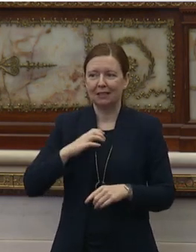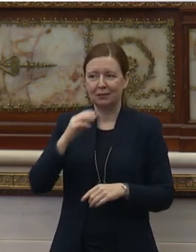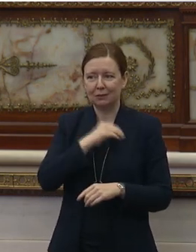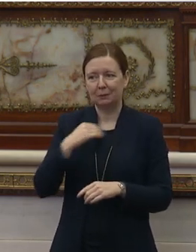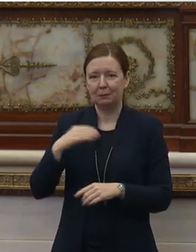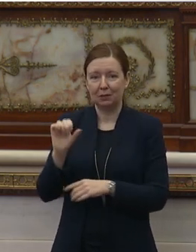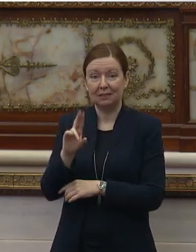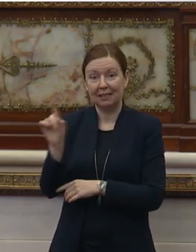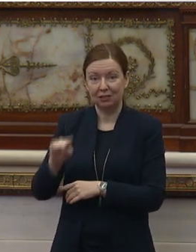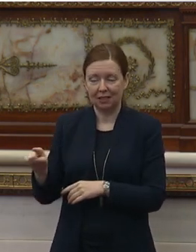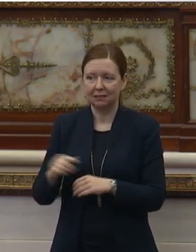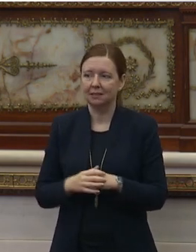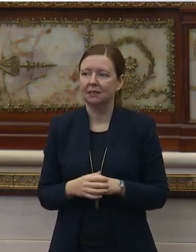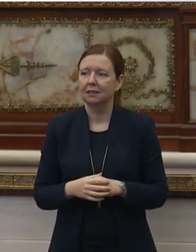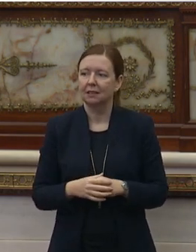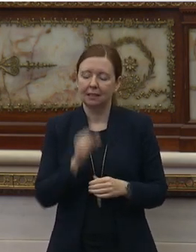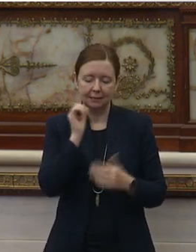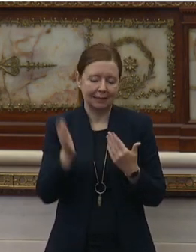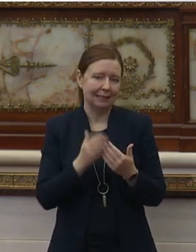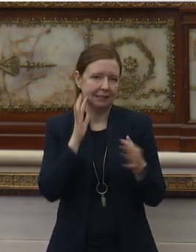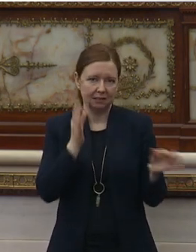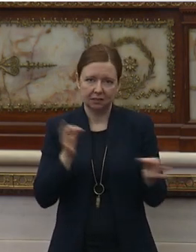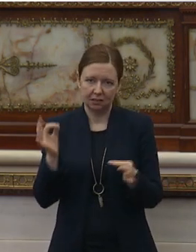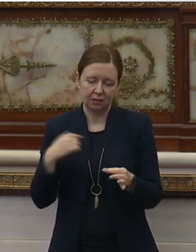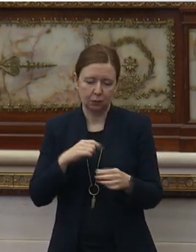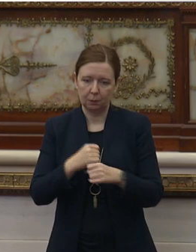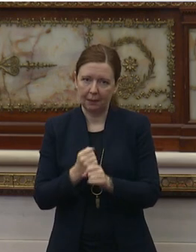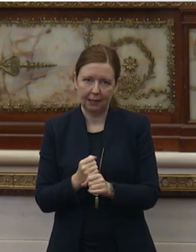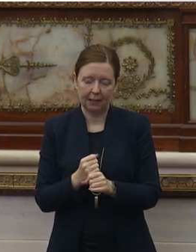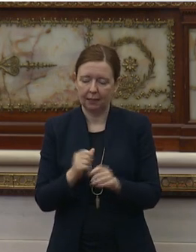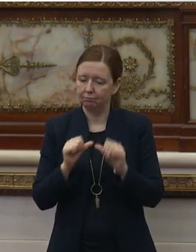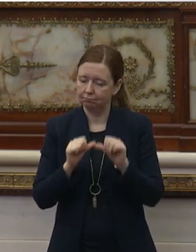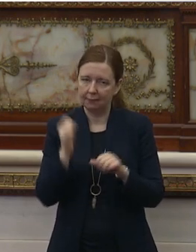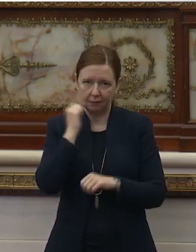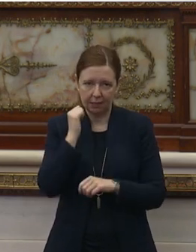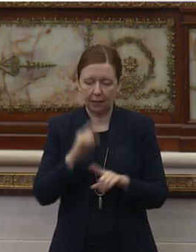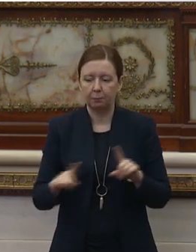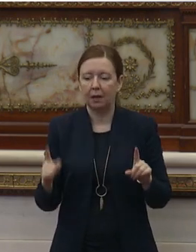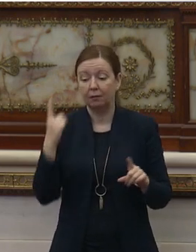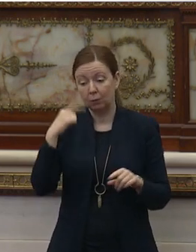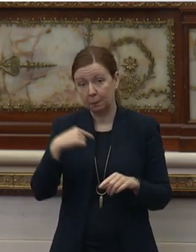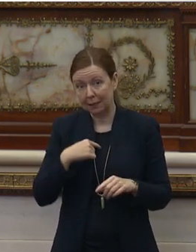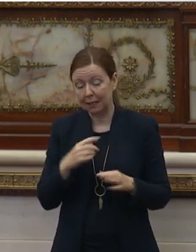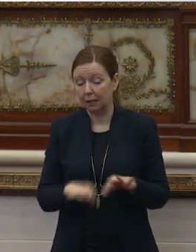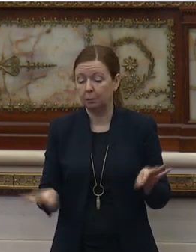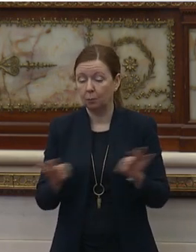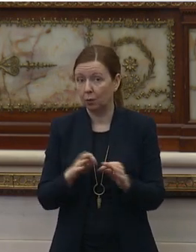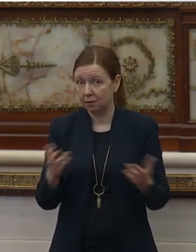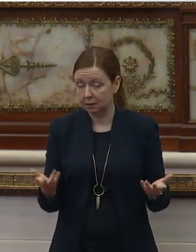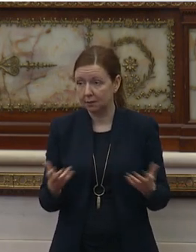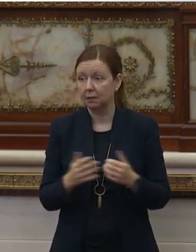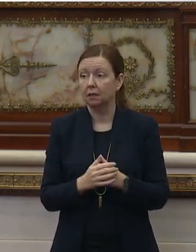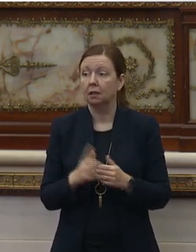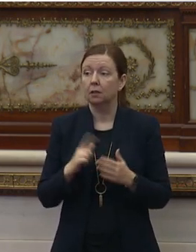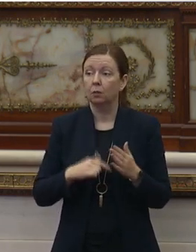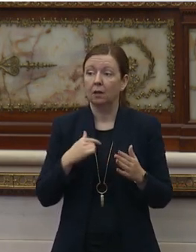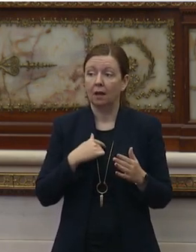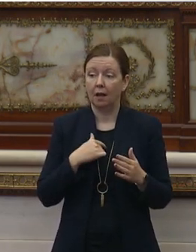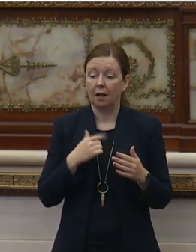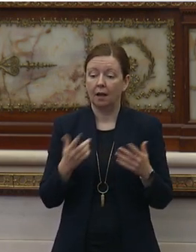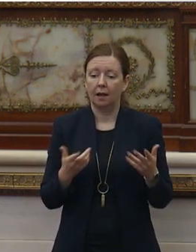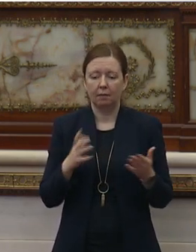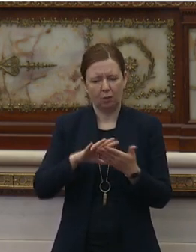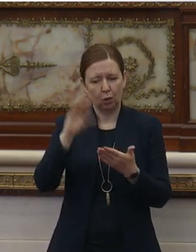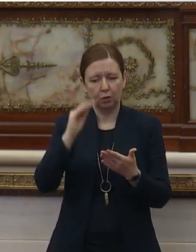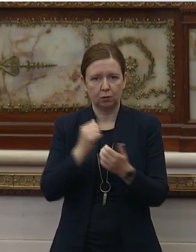It's not easy decisions that we have to make on a consistent basis. But I think for me, what's important and what I have